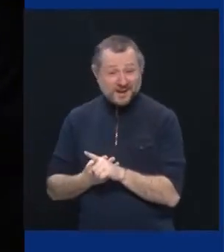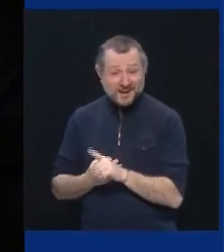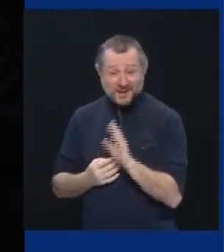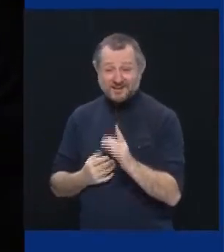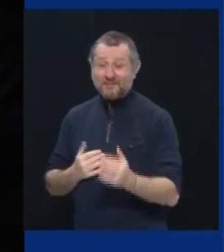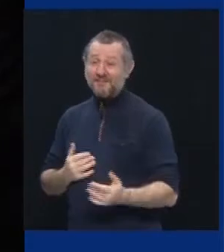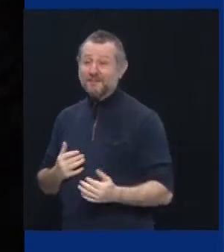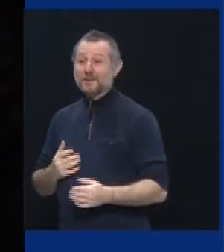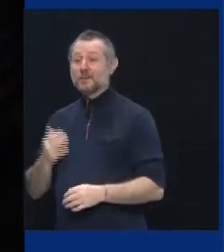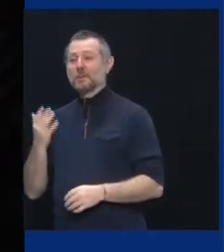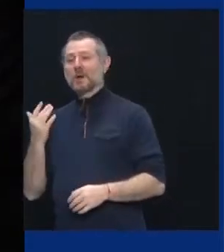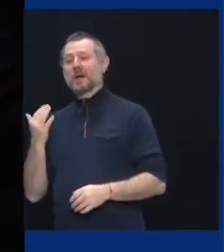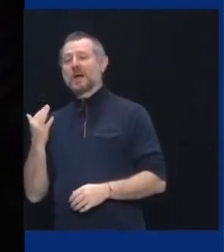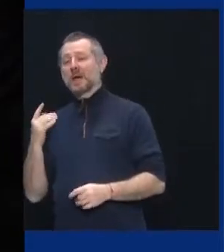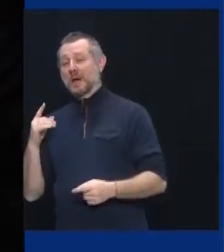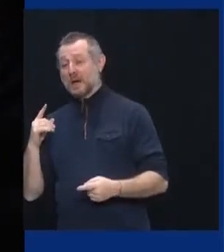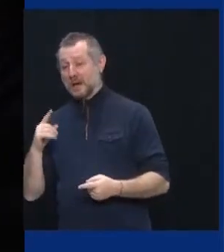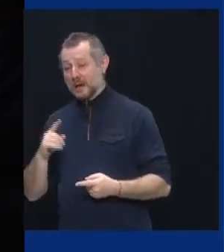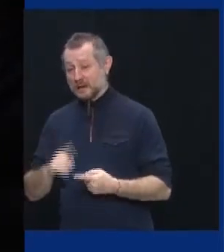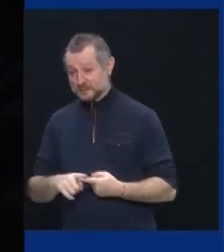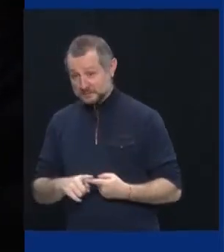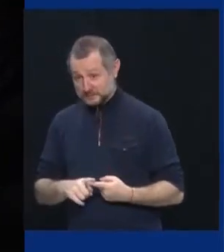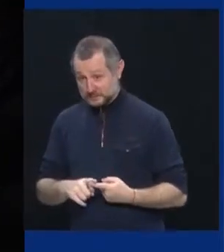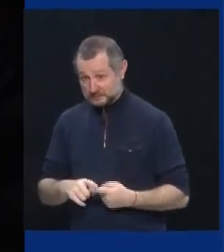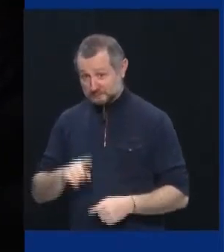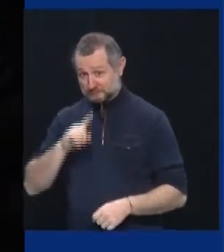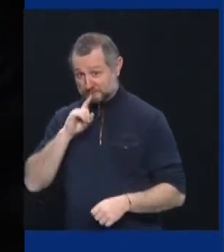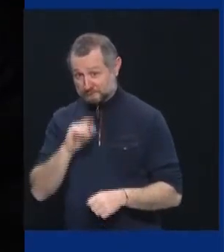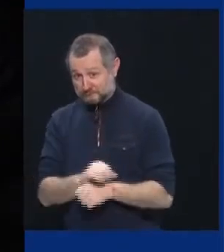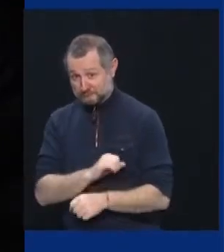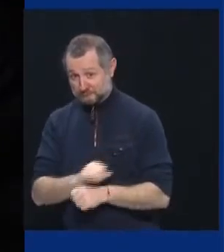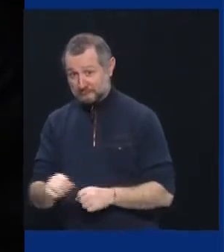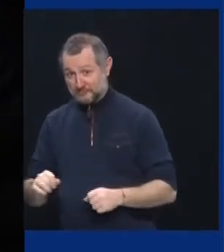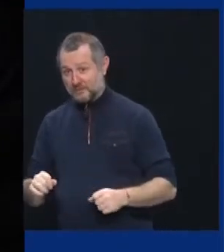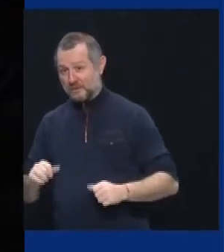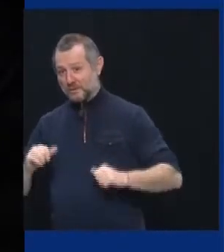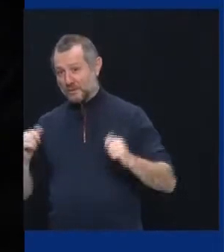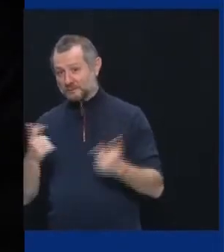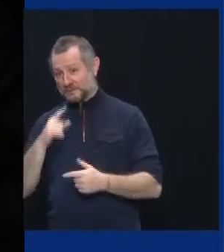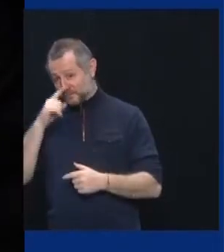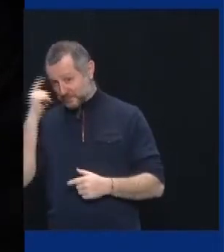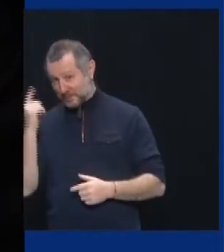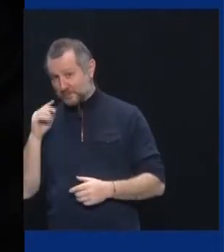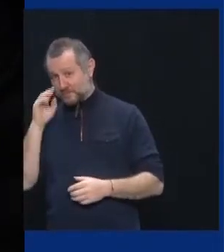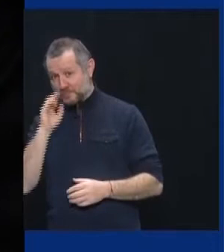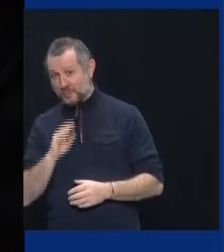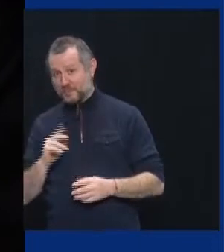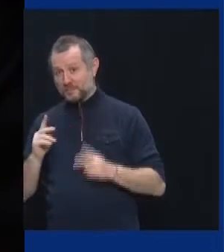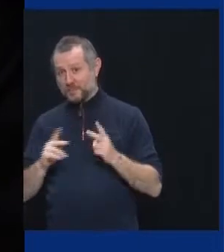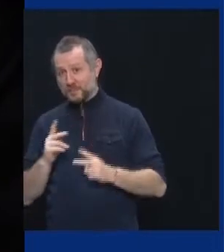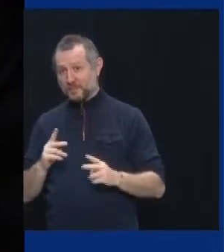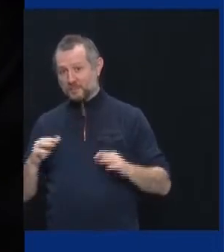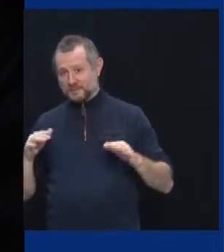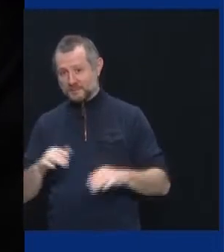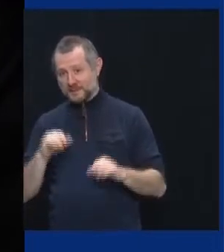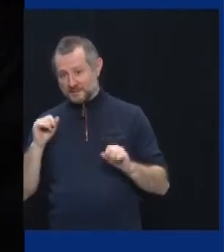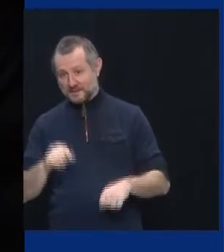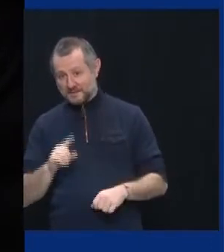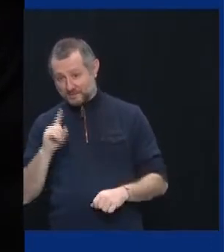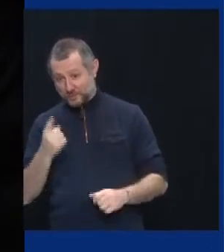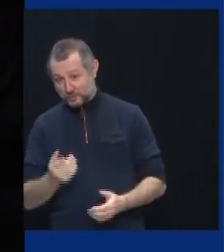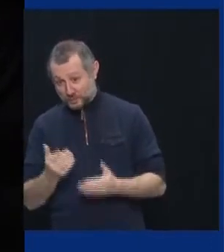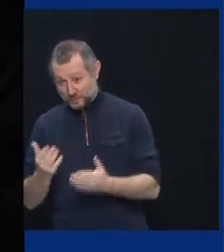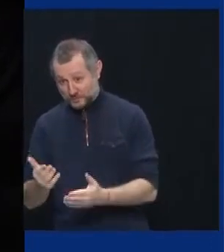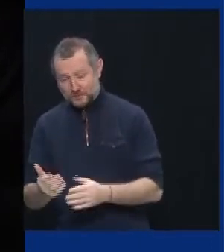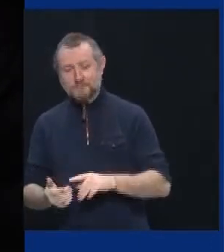waiting until it was truly available to black and brown communities. Now that it's here,